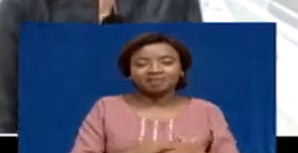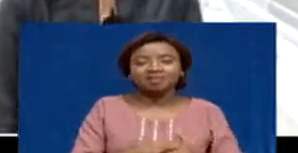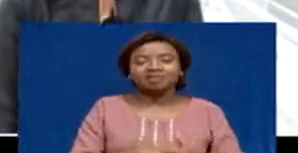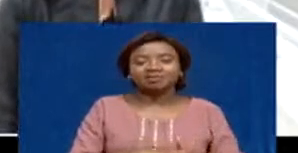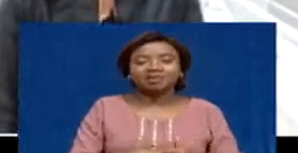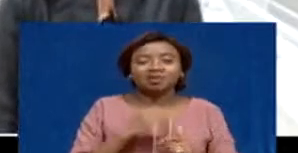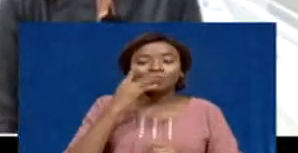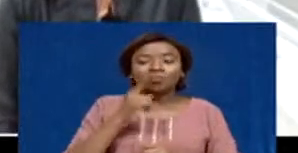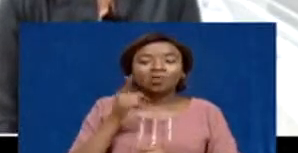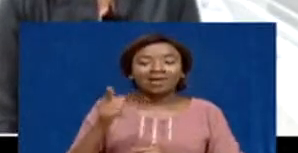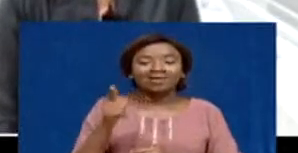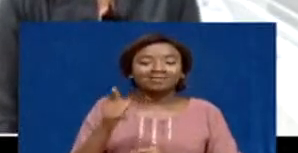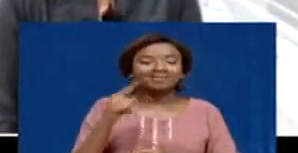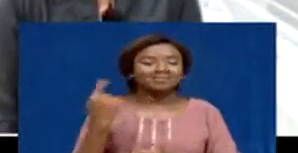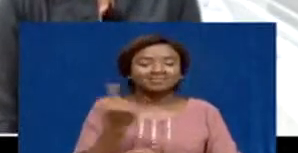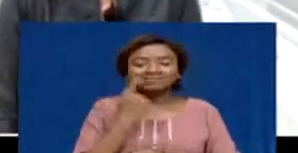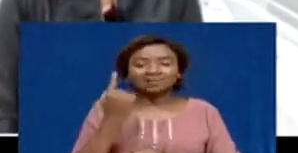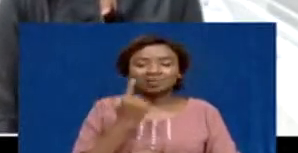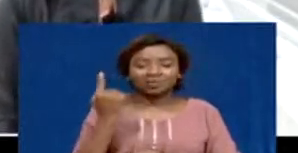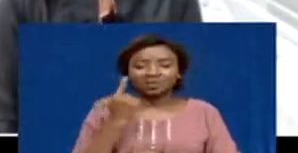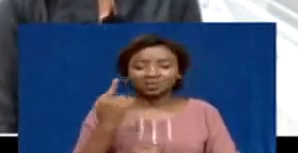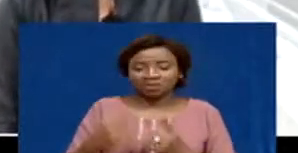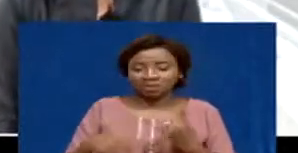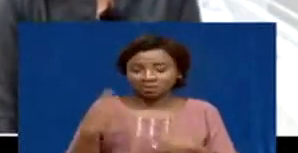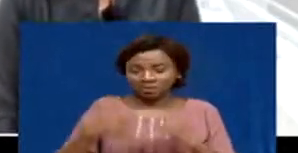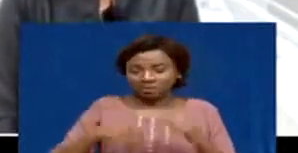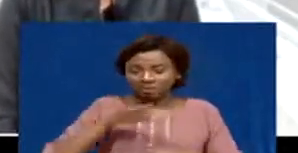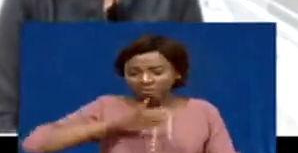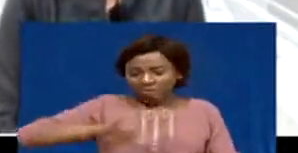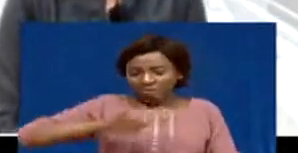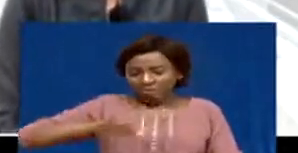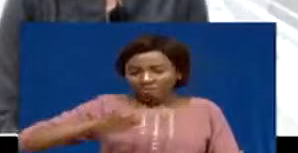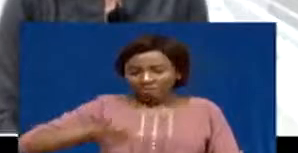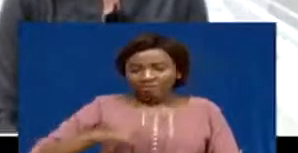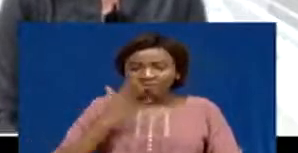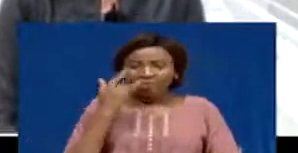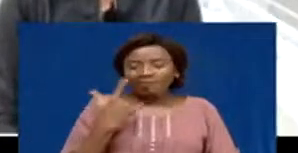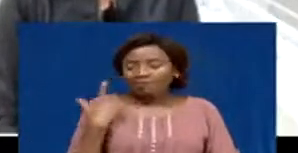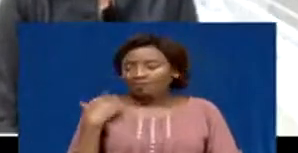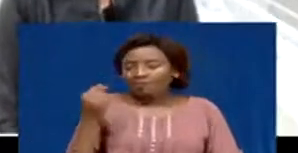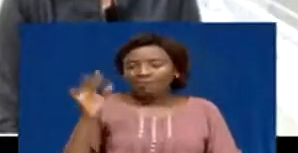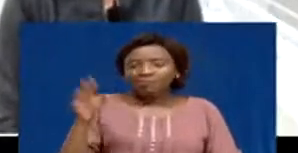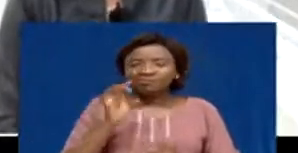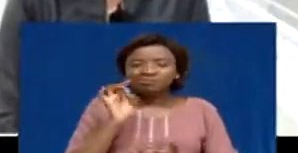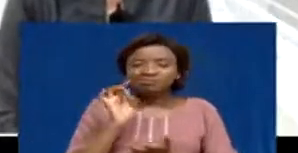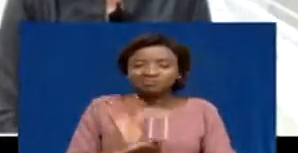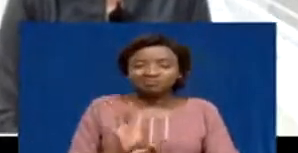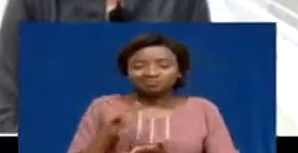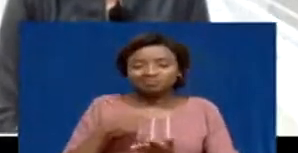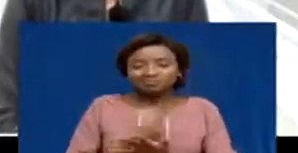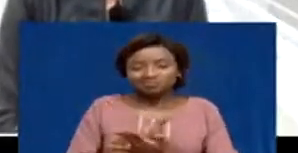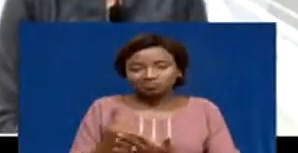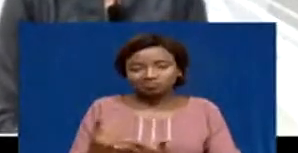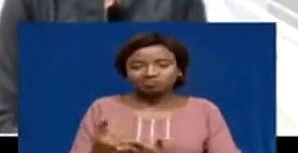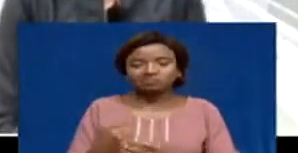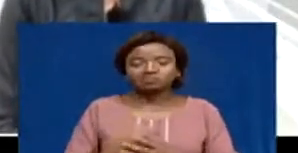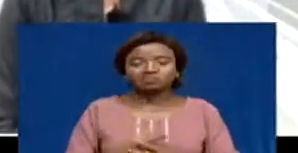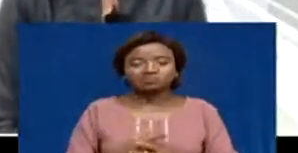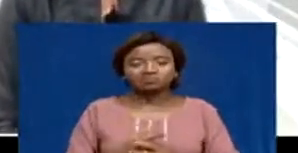competition that they have left now that they were devastatingly eliminated from the Champions League this week. You know,